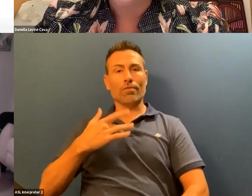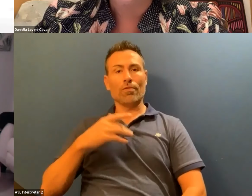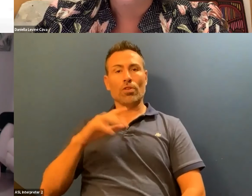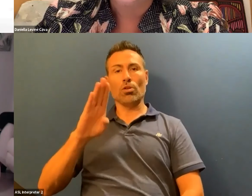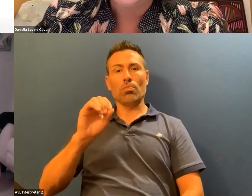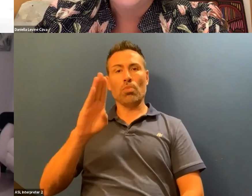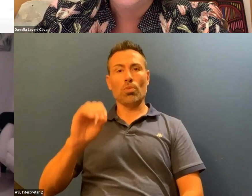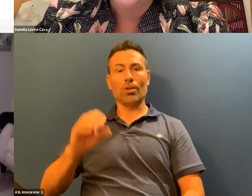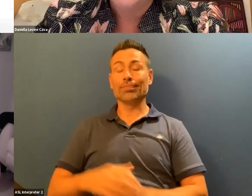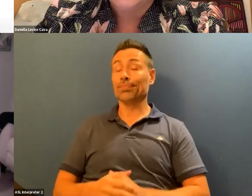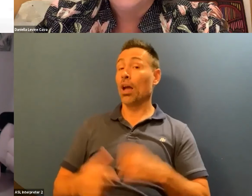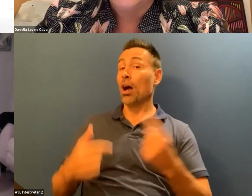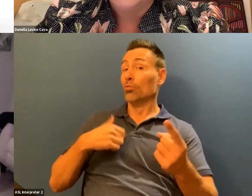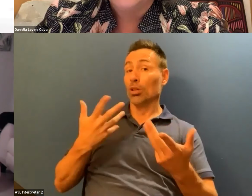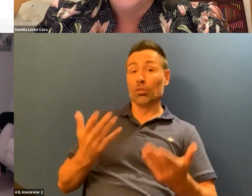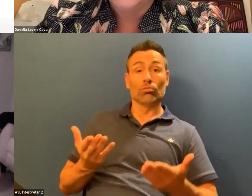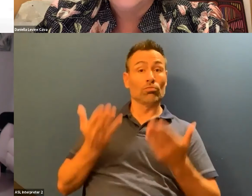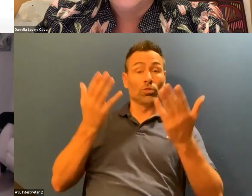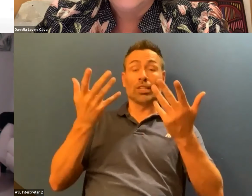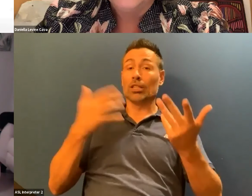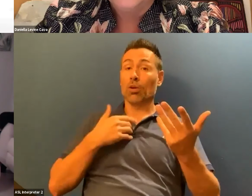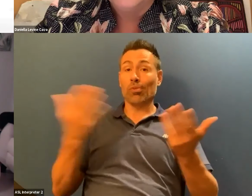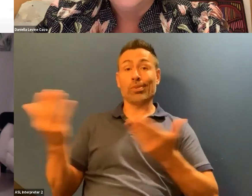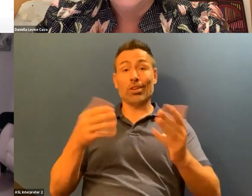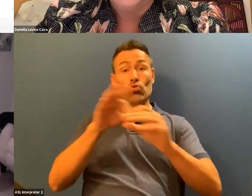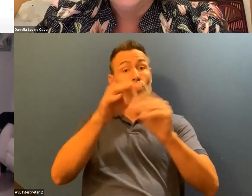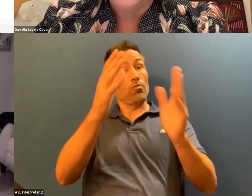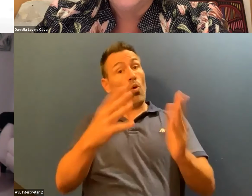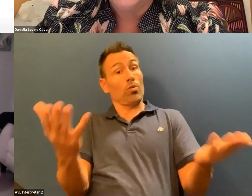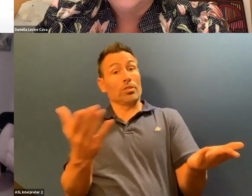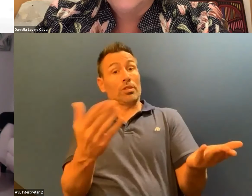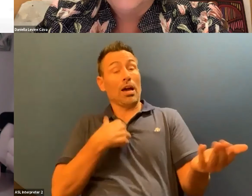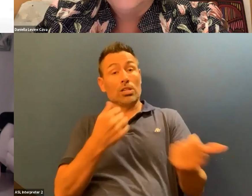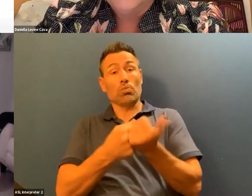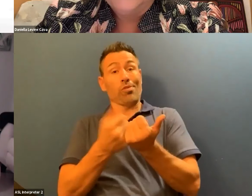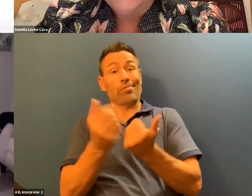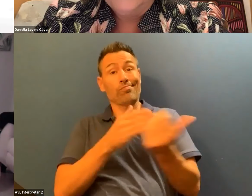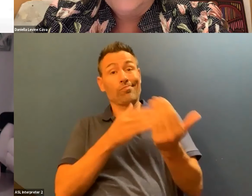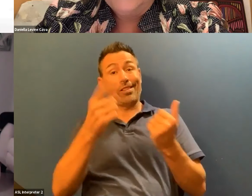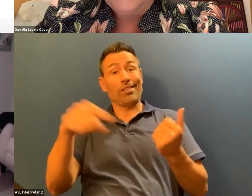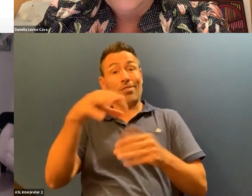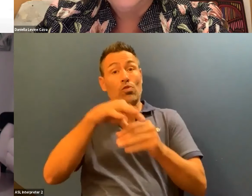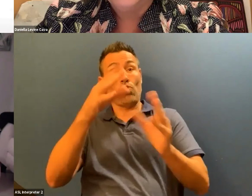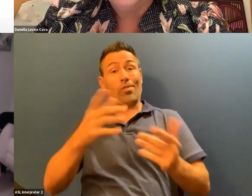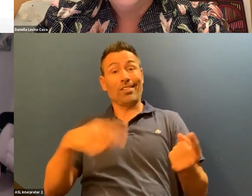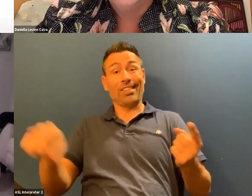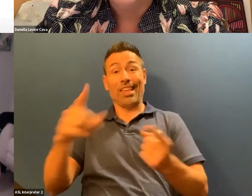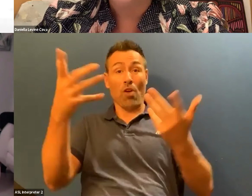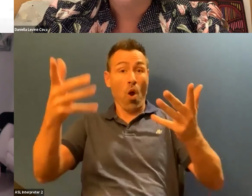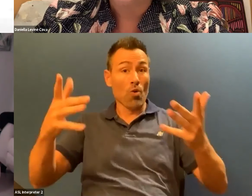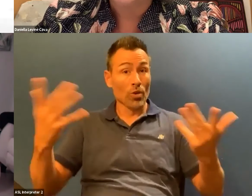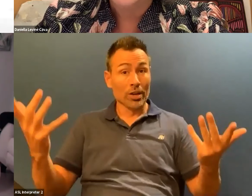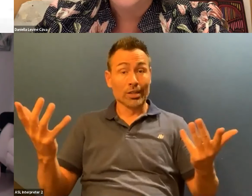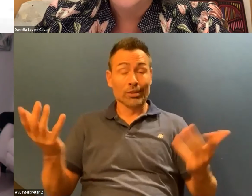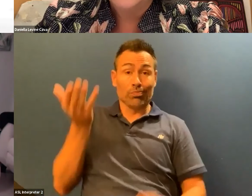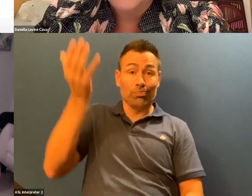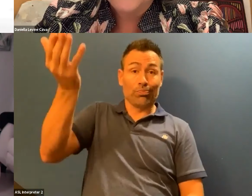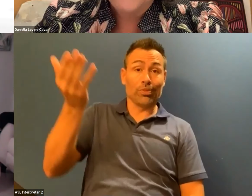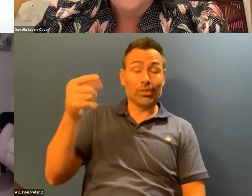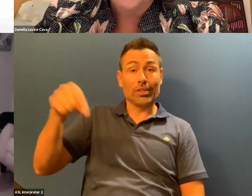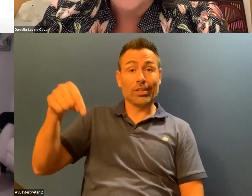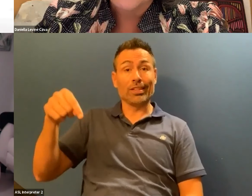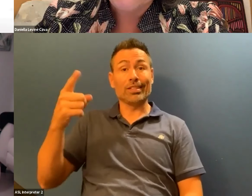Dahlia, have already spoken. And, you know, I've been supportive of taking it to the voters. The voters have spoken on this item. And unfortunately, you